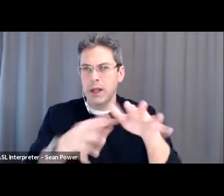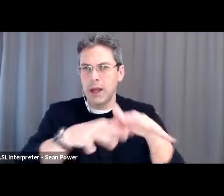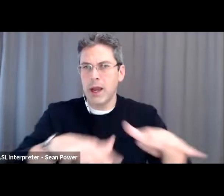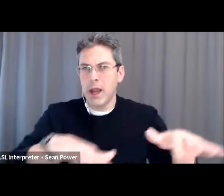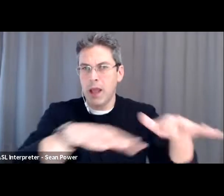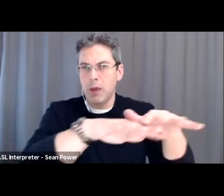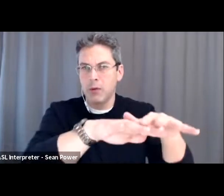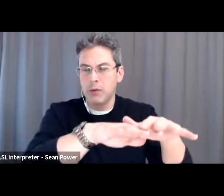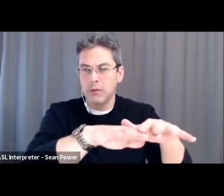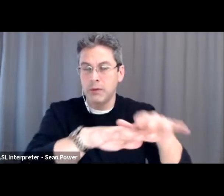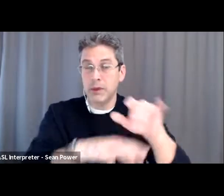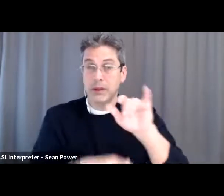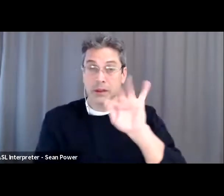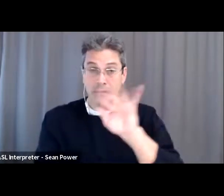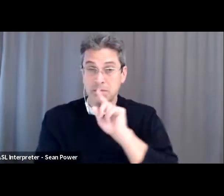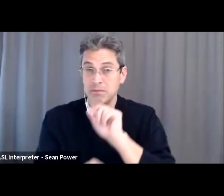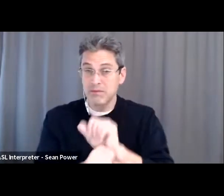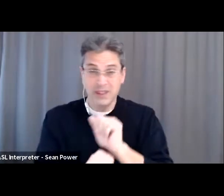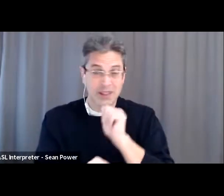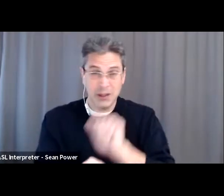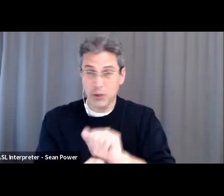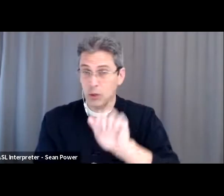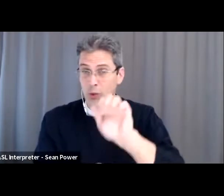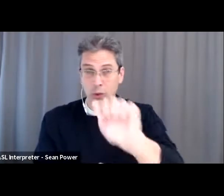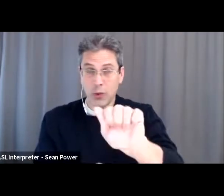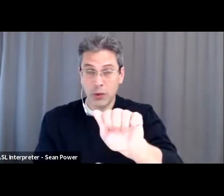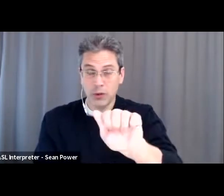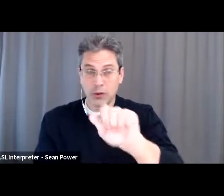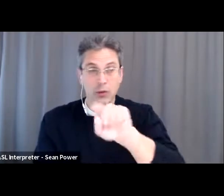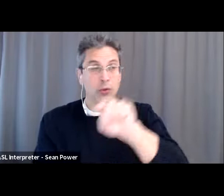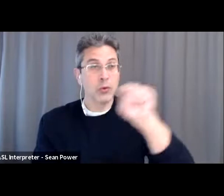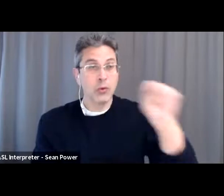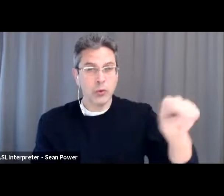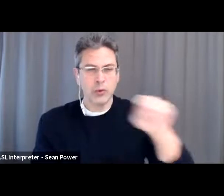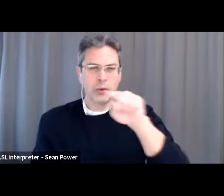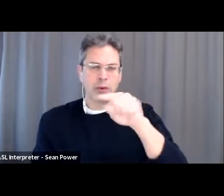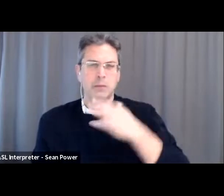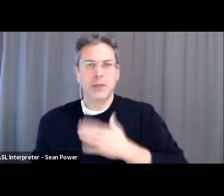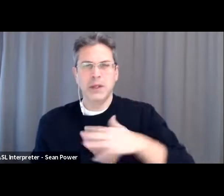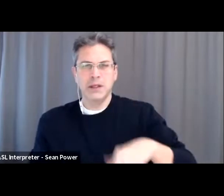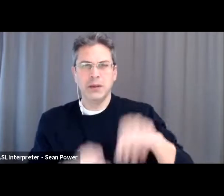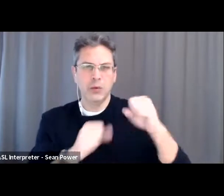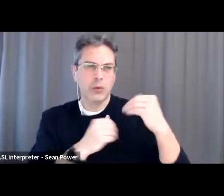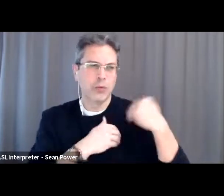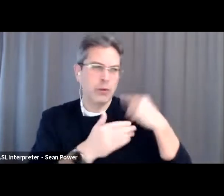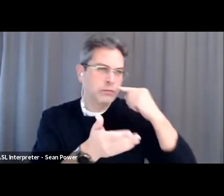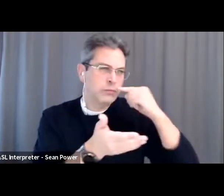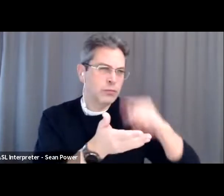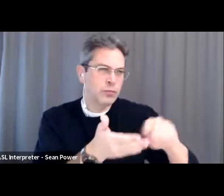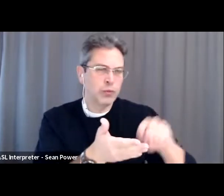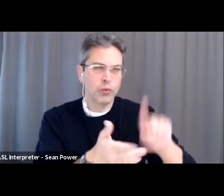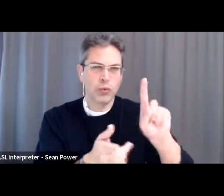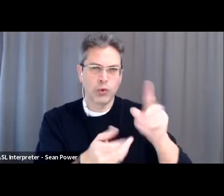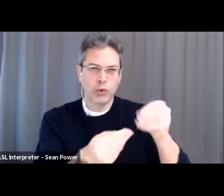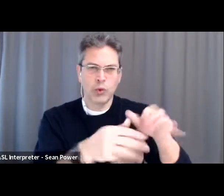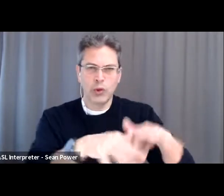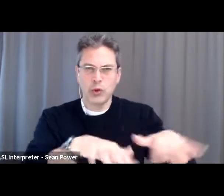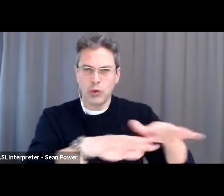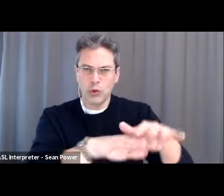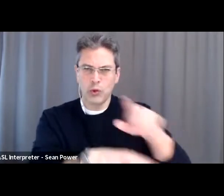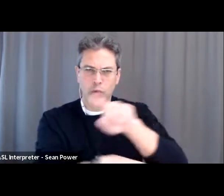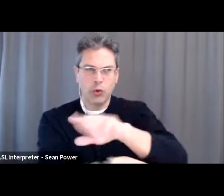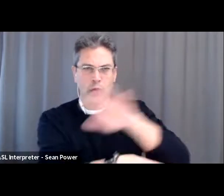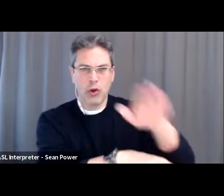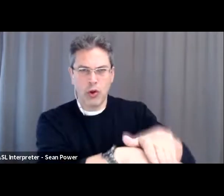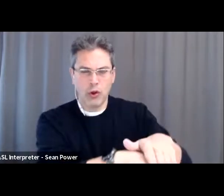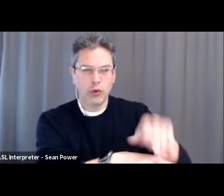is the case, that you take responsibility to acknowledge the traditional territory you are on and the current